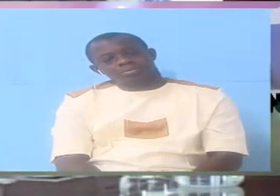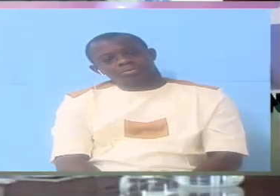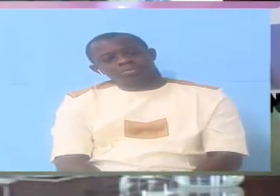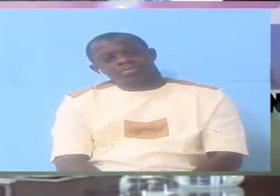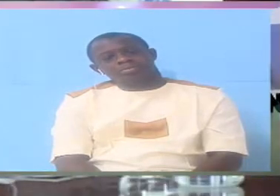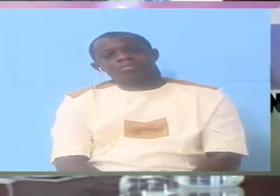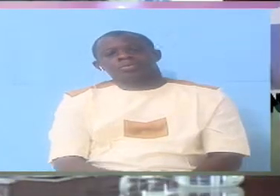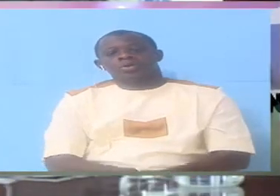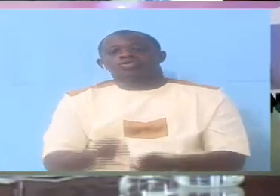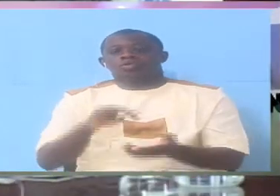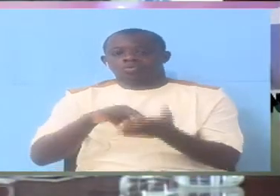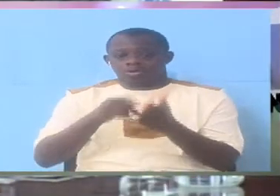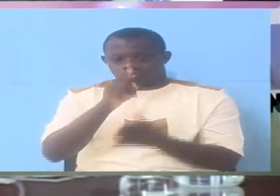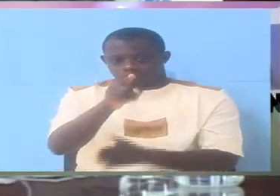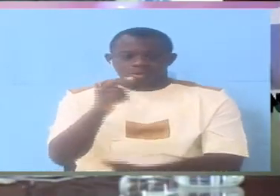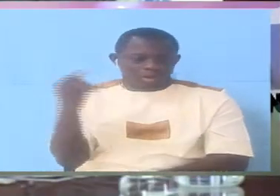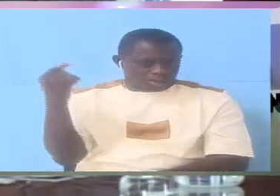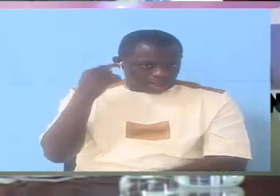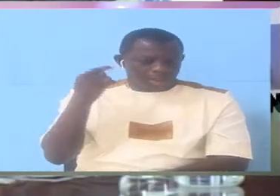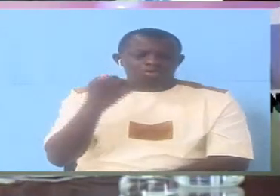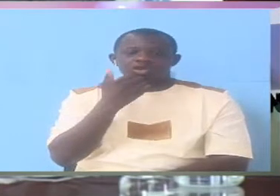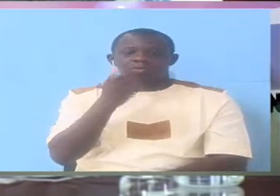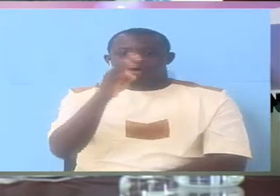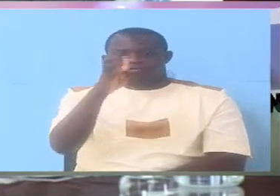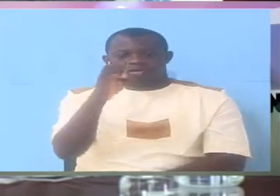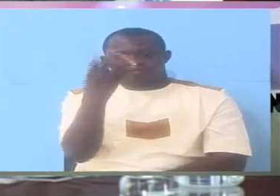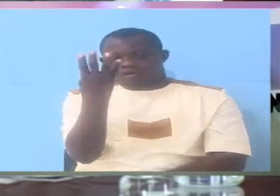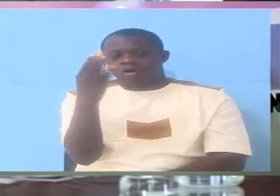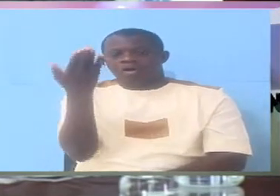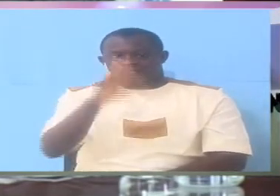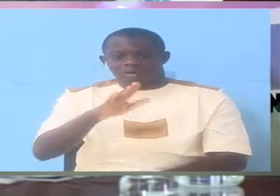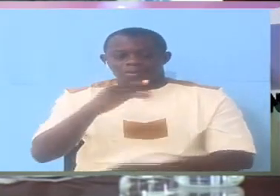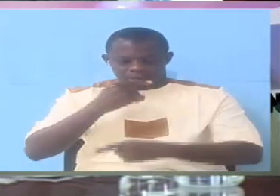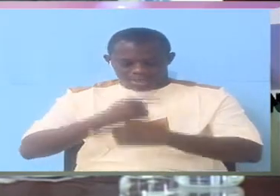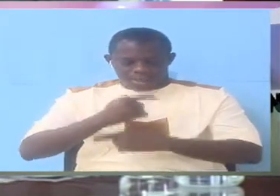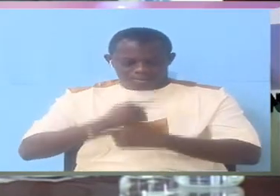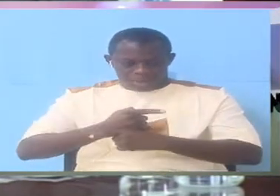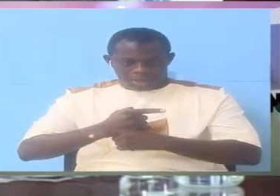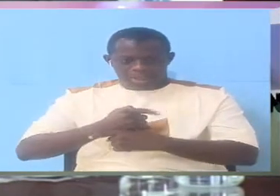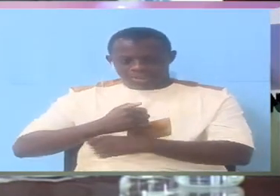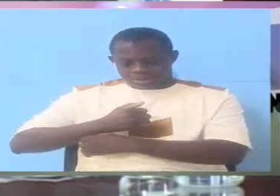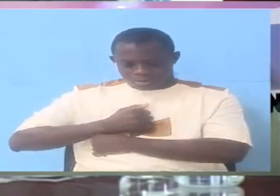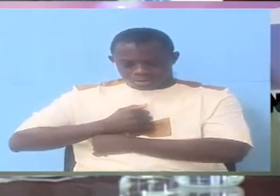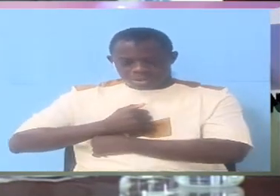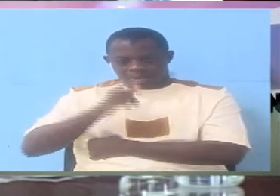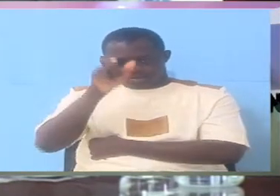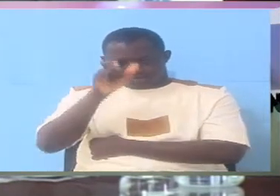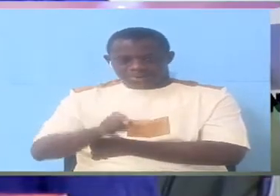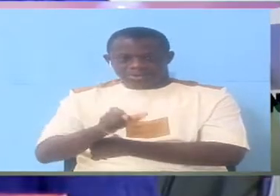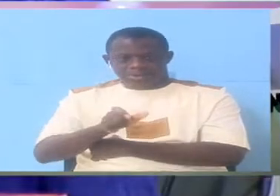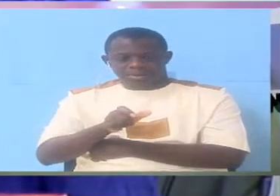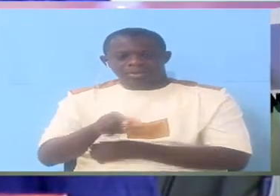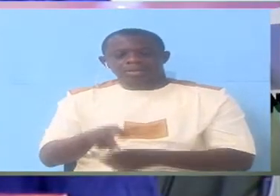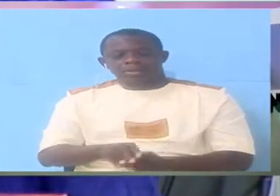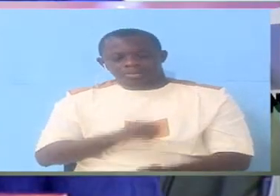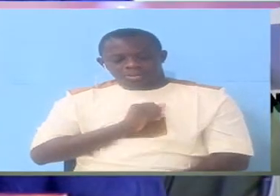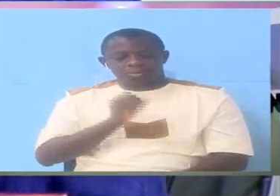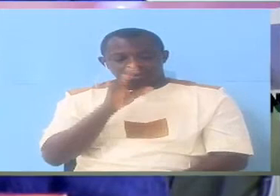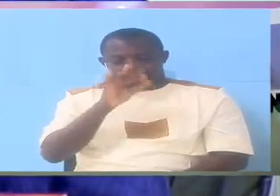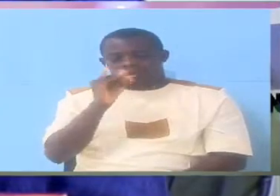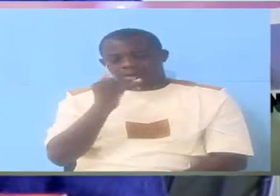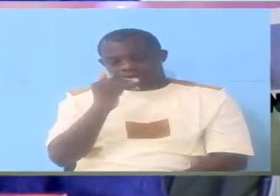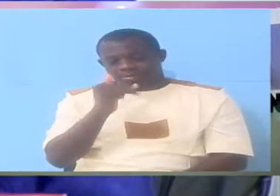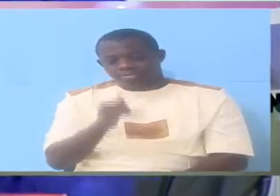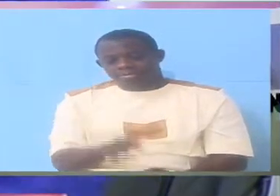44 from Gambian security personnel. Amonta ya moy Gambian na tampo bunda mol wala fa ba fo